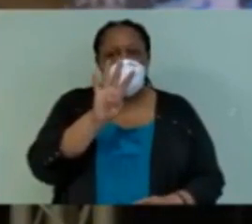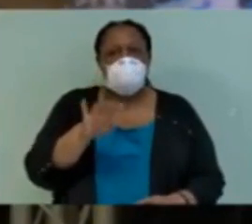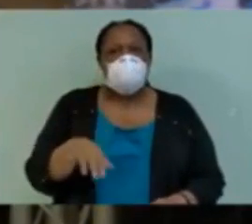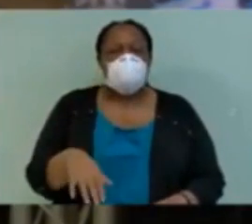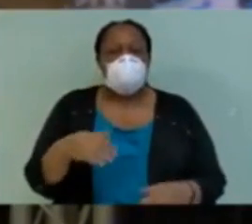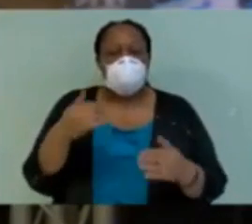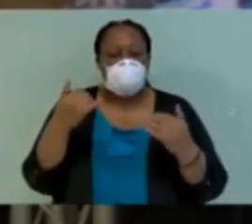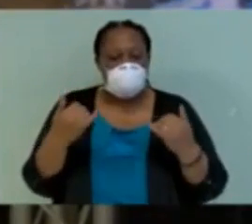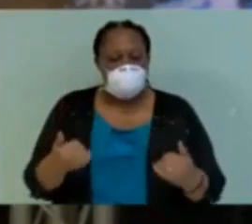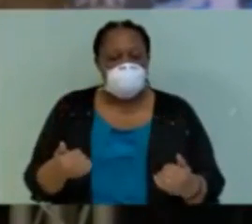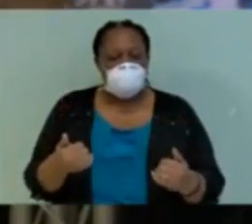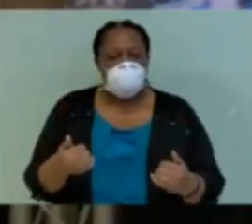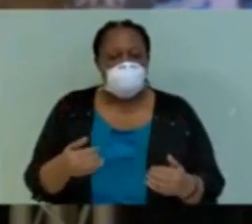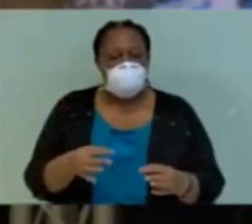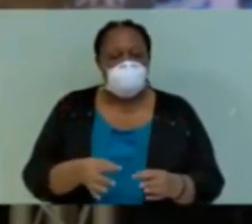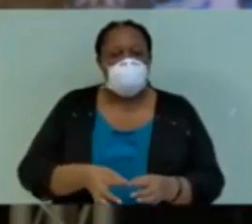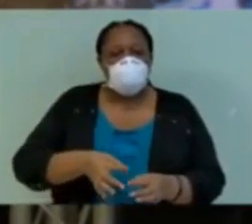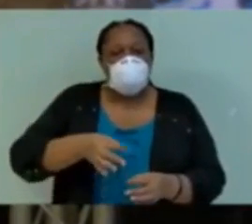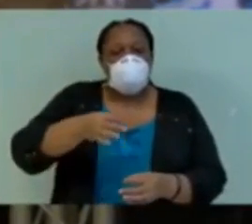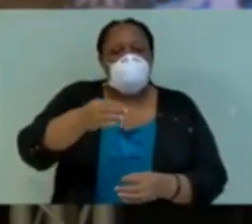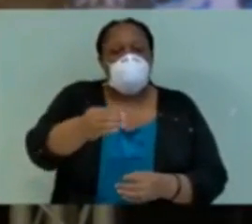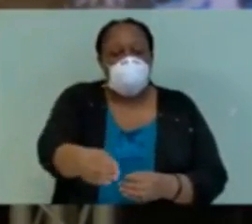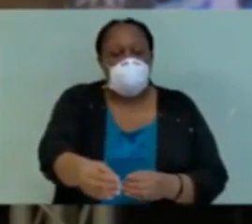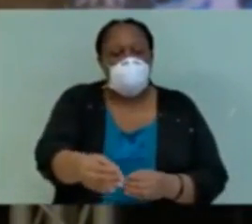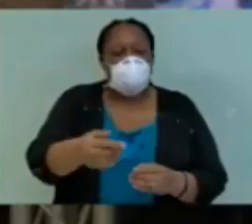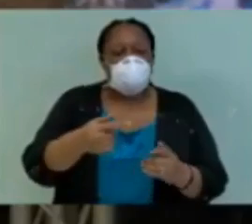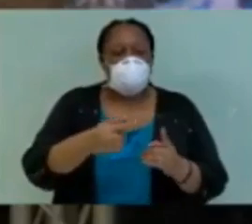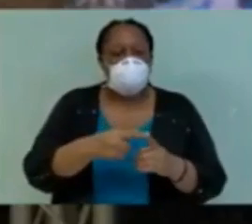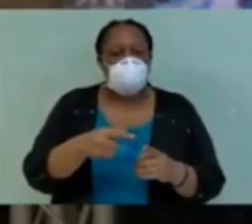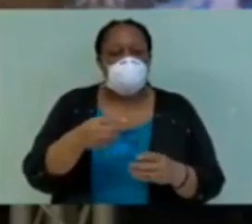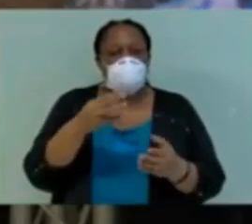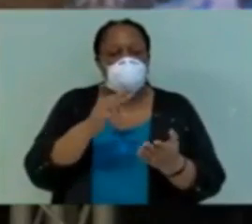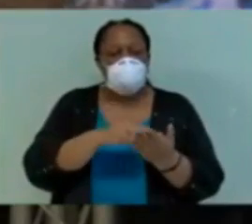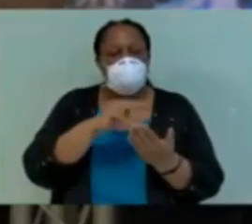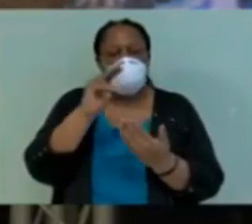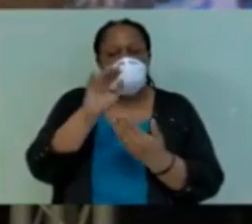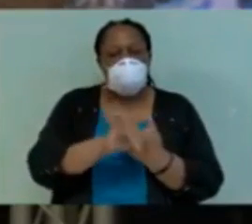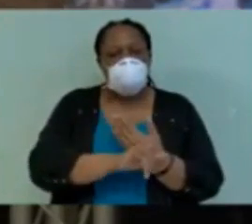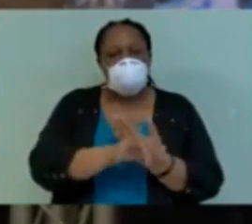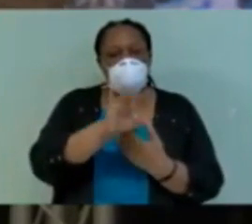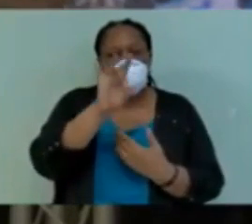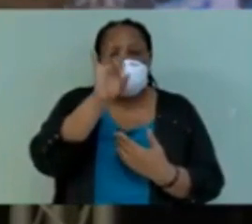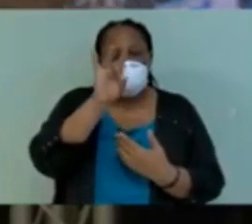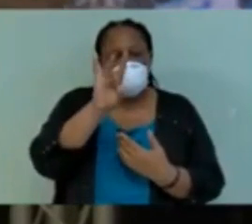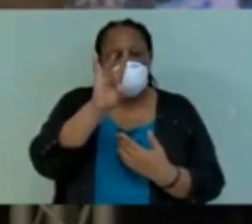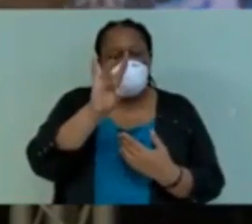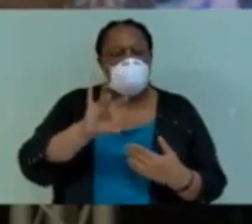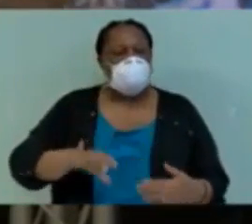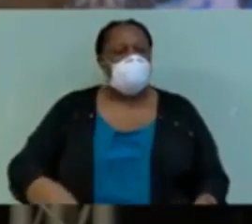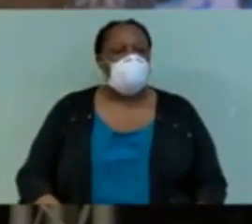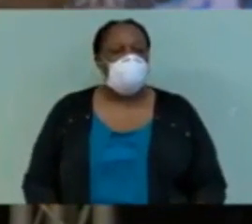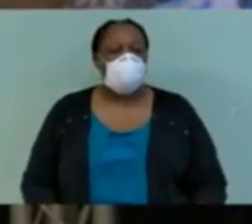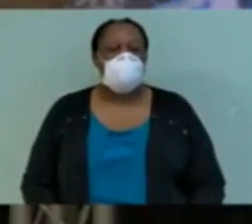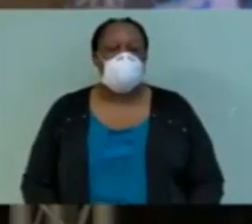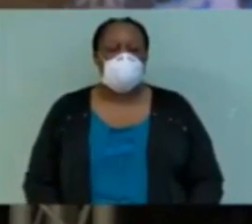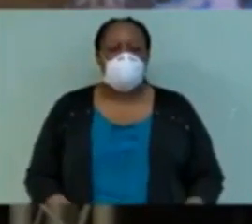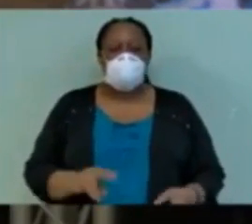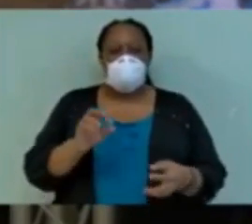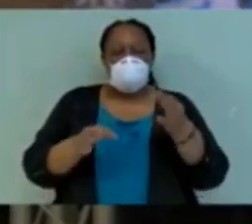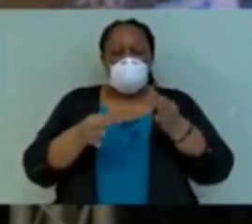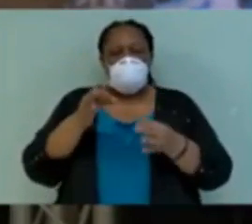some delays in the processing of licenses. The deadline for the licensing of vehicles ending